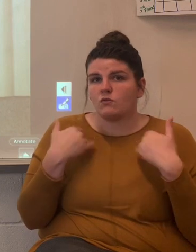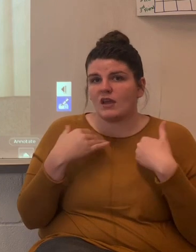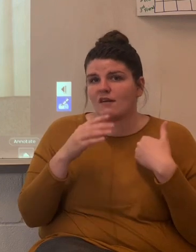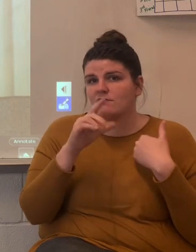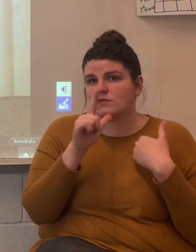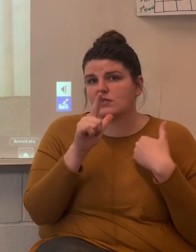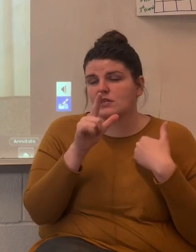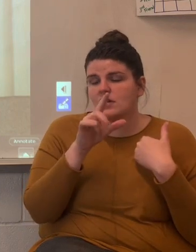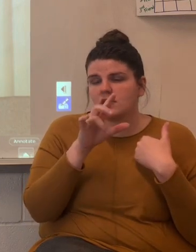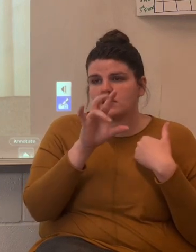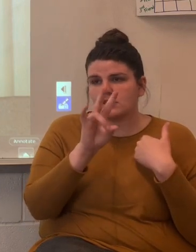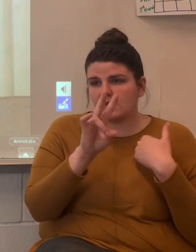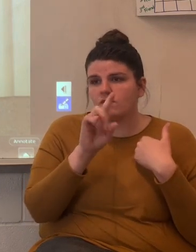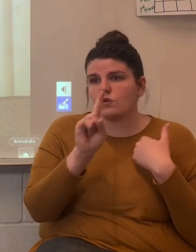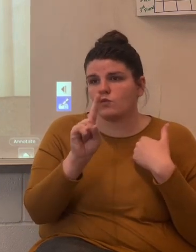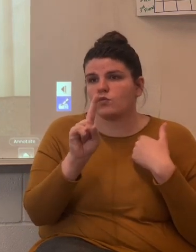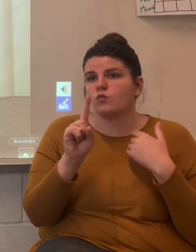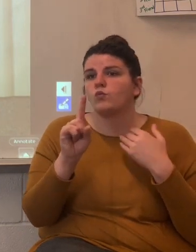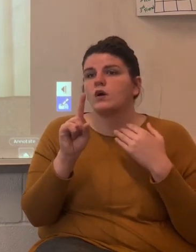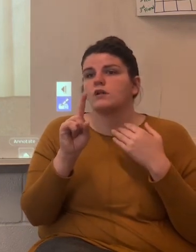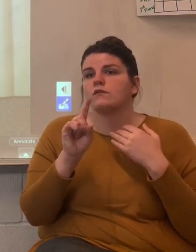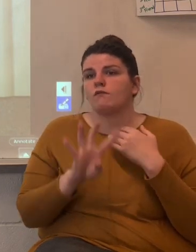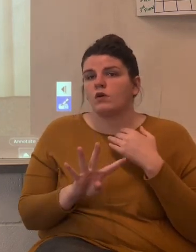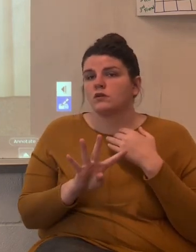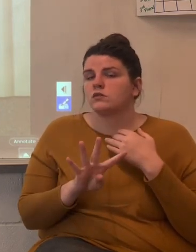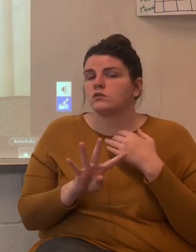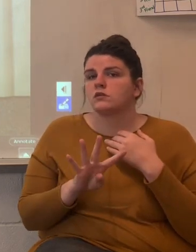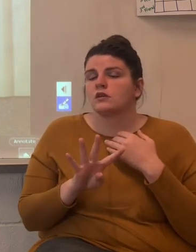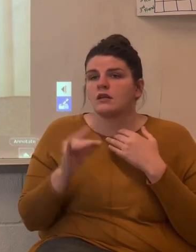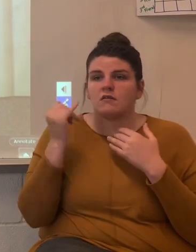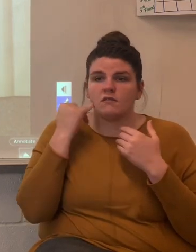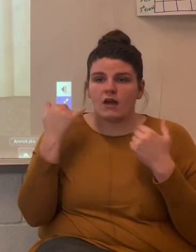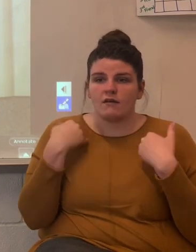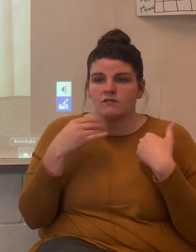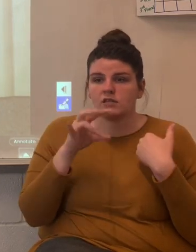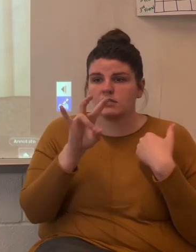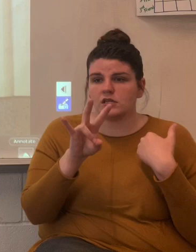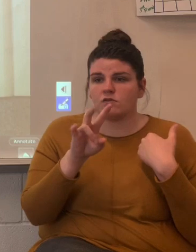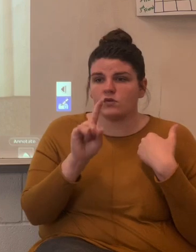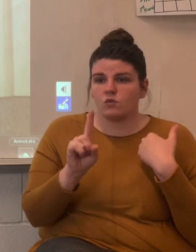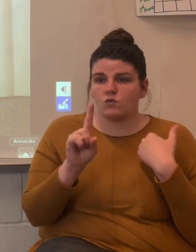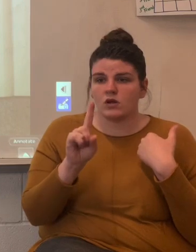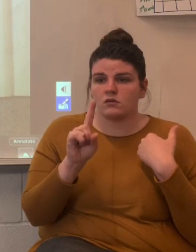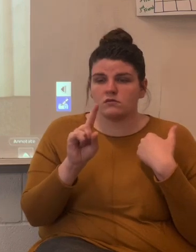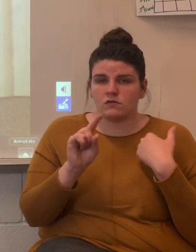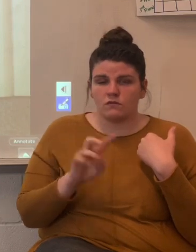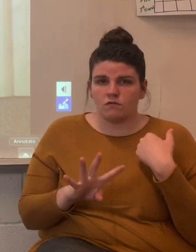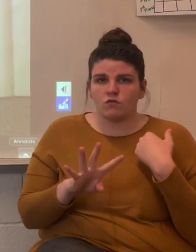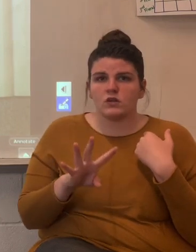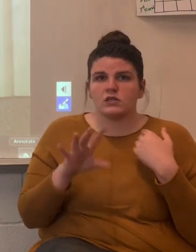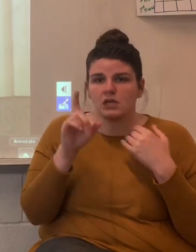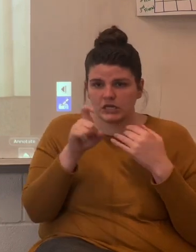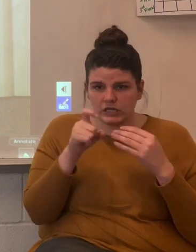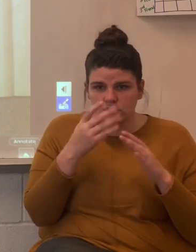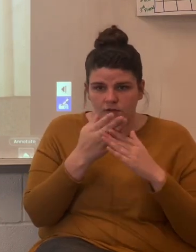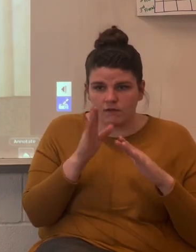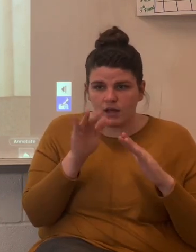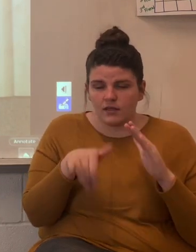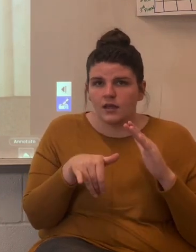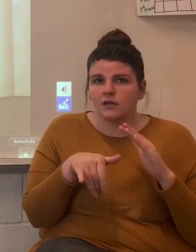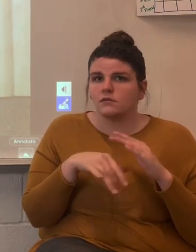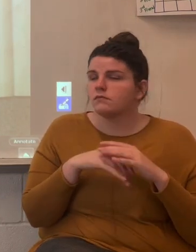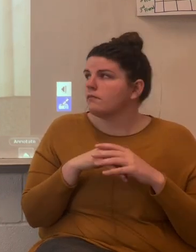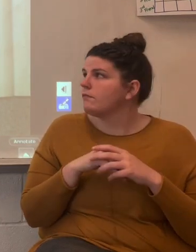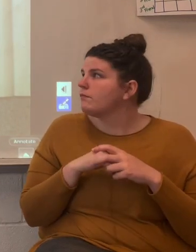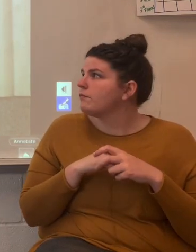4. Okay, so if I have 71 over 4, I have an improper. I have to house divide. 4 goes